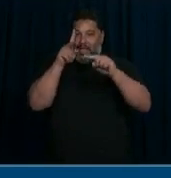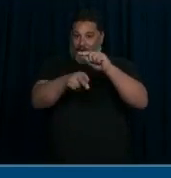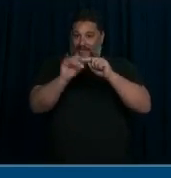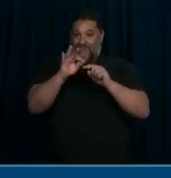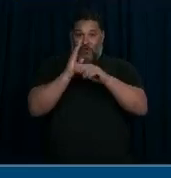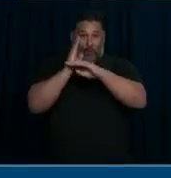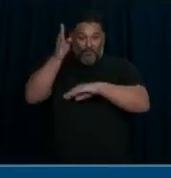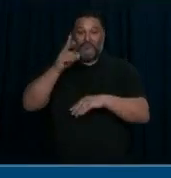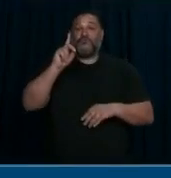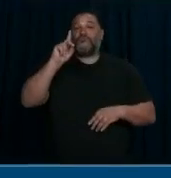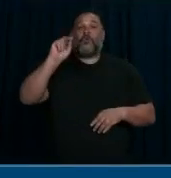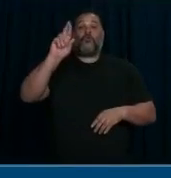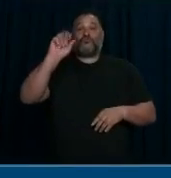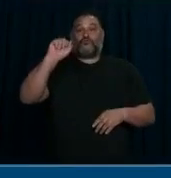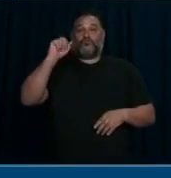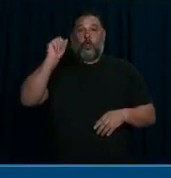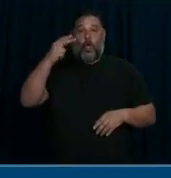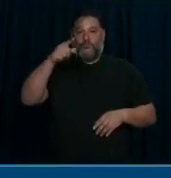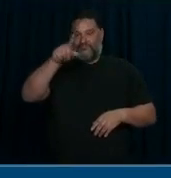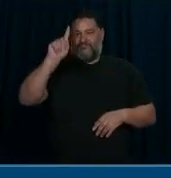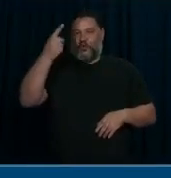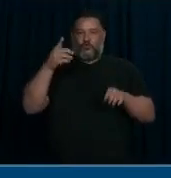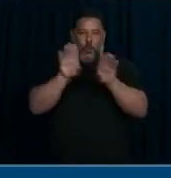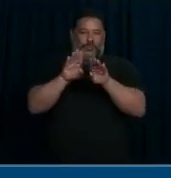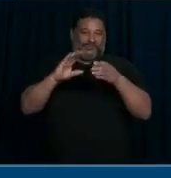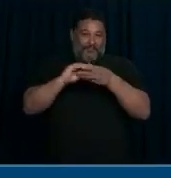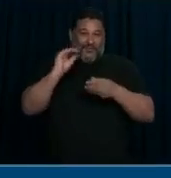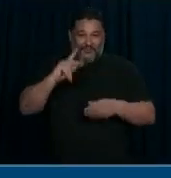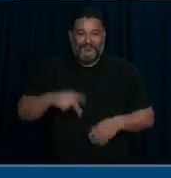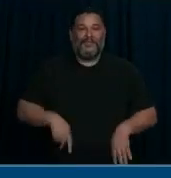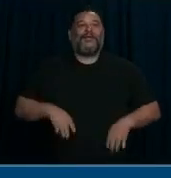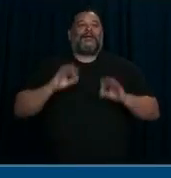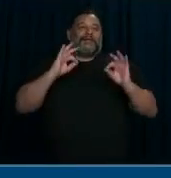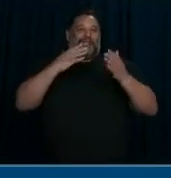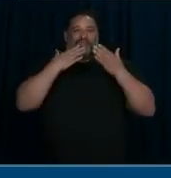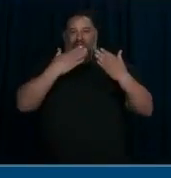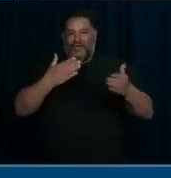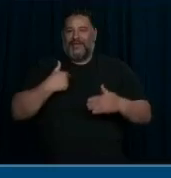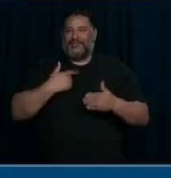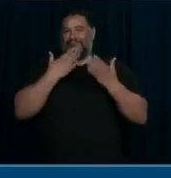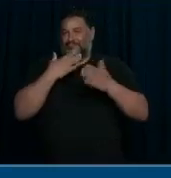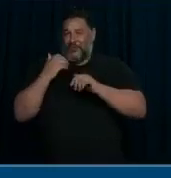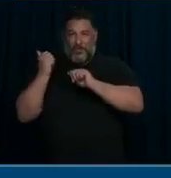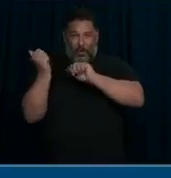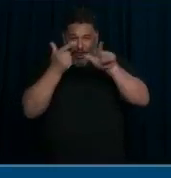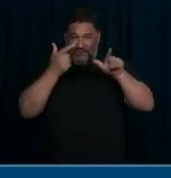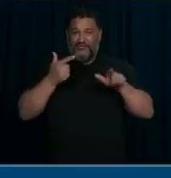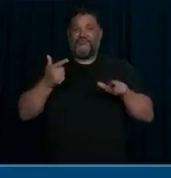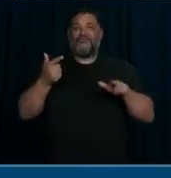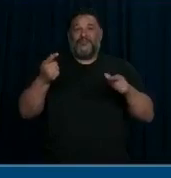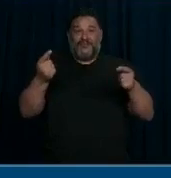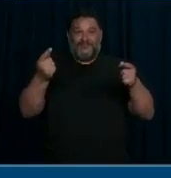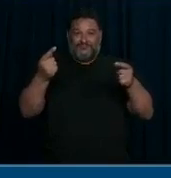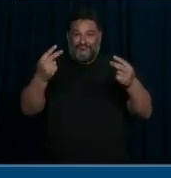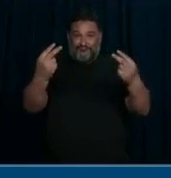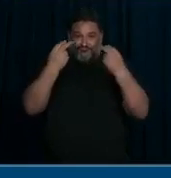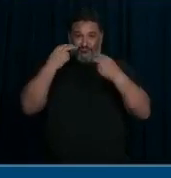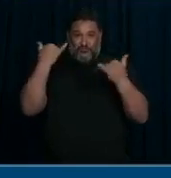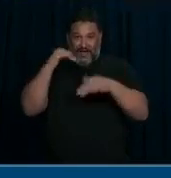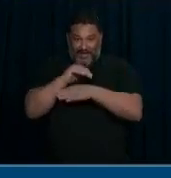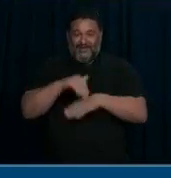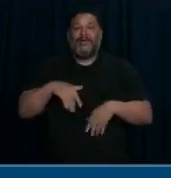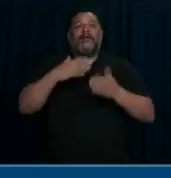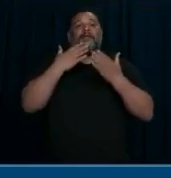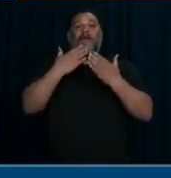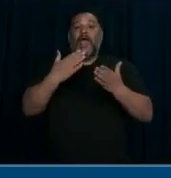run over. Dr. Shaw, you have the first closing statement. Thank you. I appreciate all of you spending time with us tonight. This is, thank